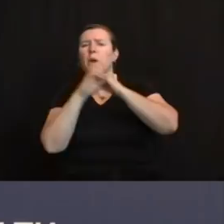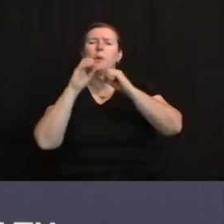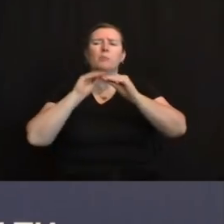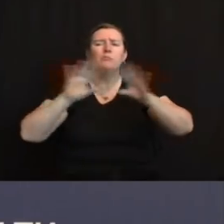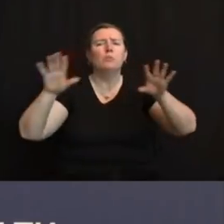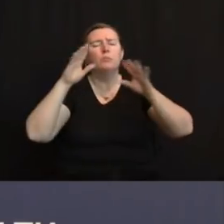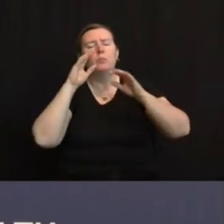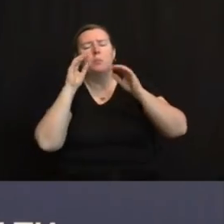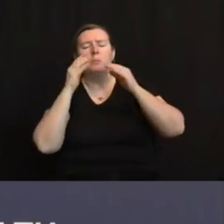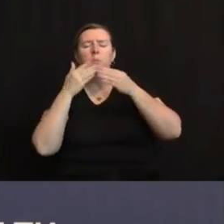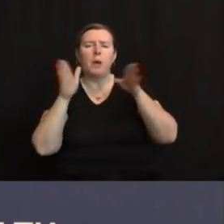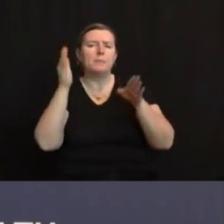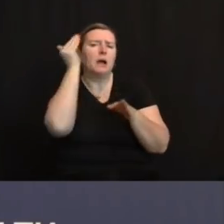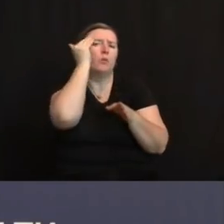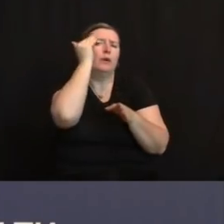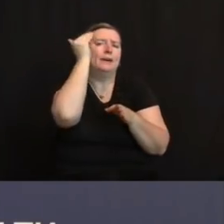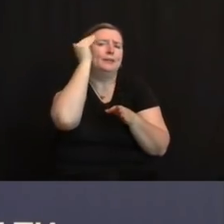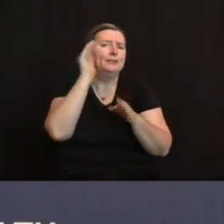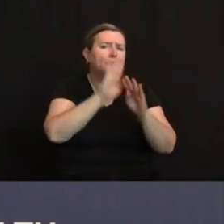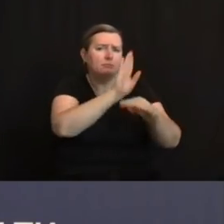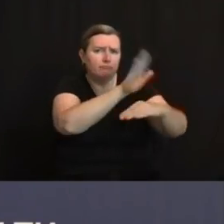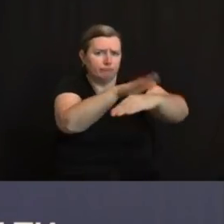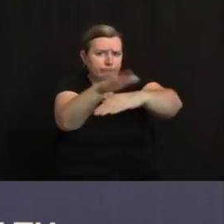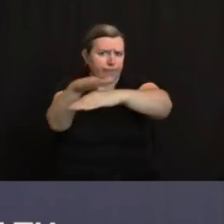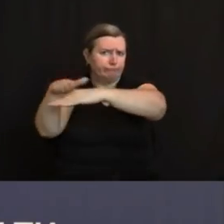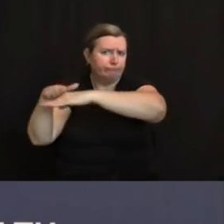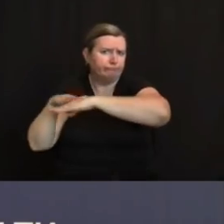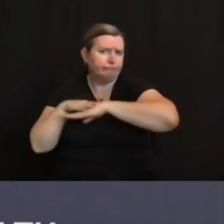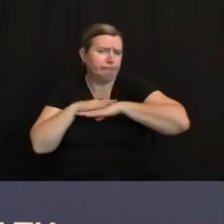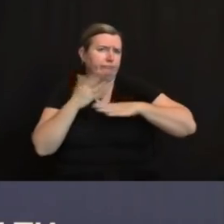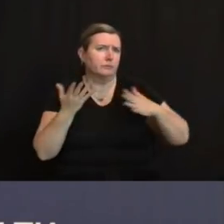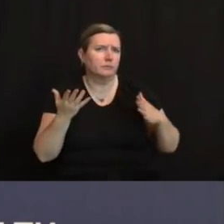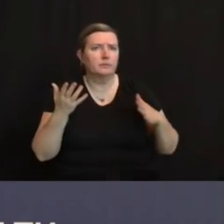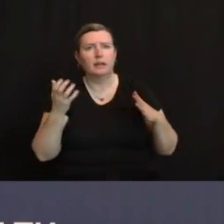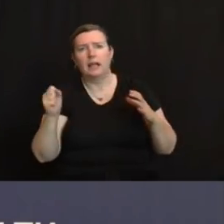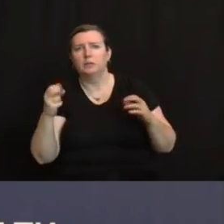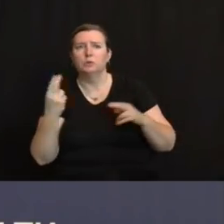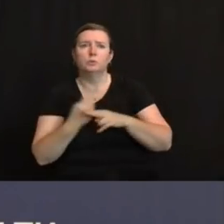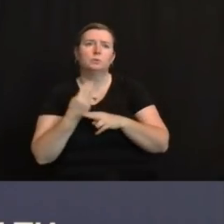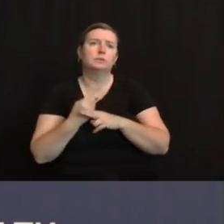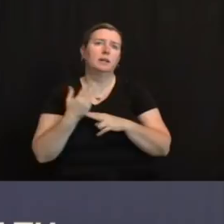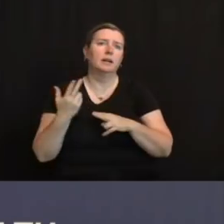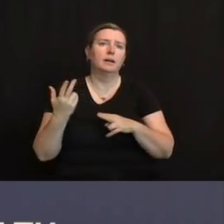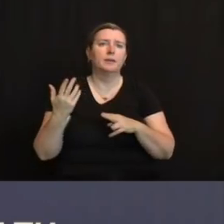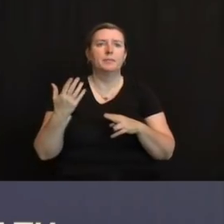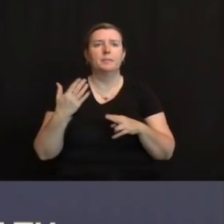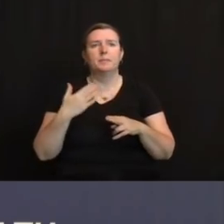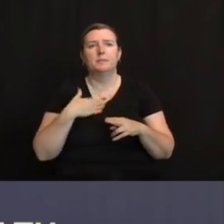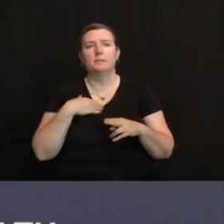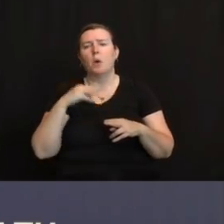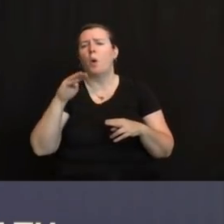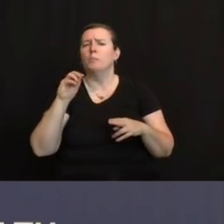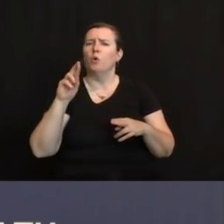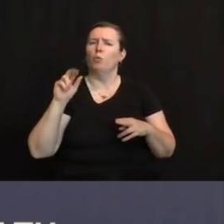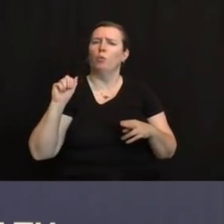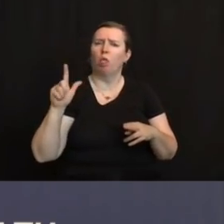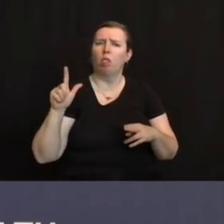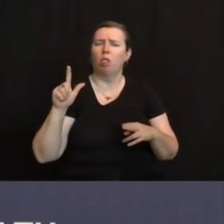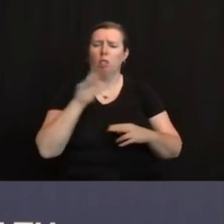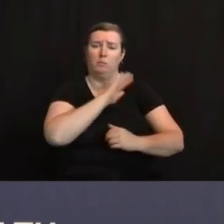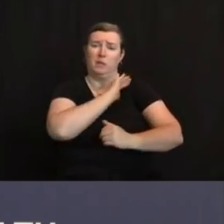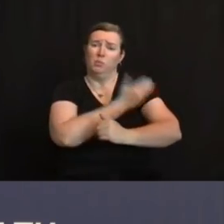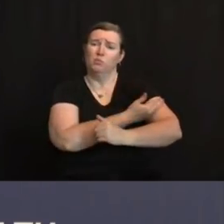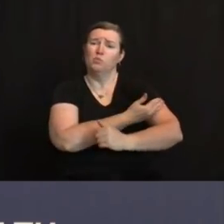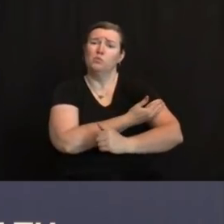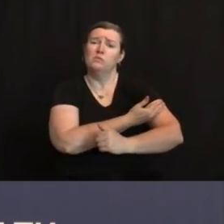Could you do things in the category of moral suasion using the bully pulpit? Absolutely. And we got to watch this. And by the way, it's not